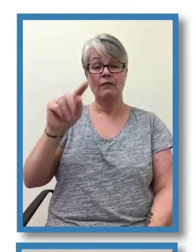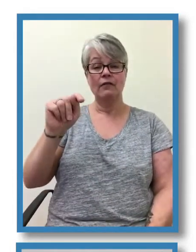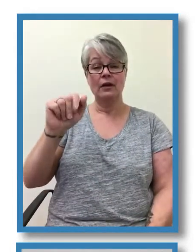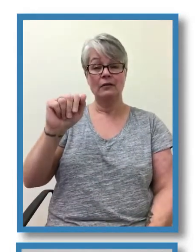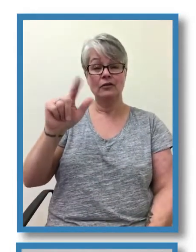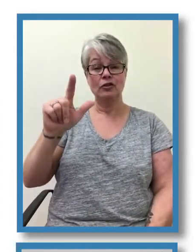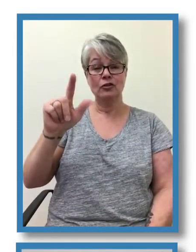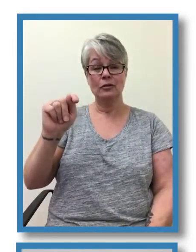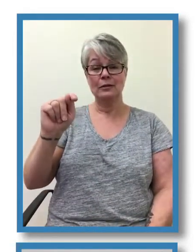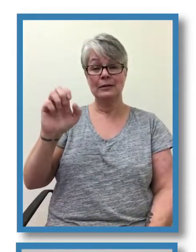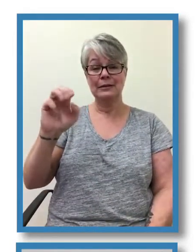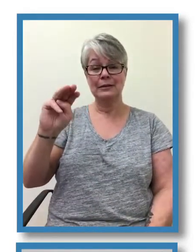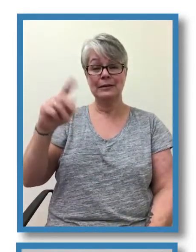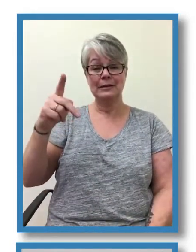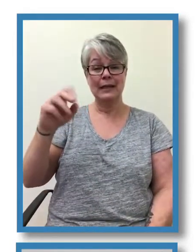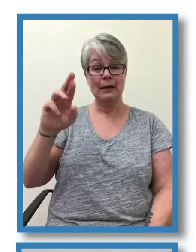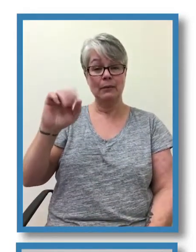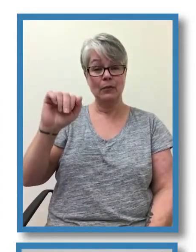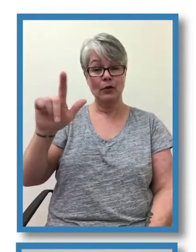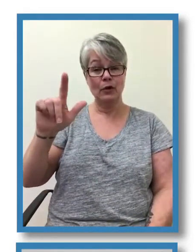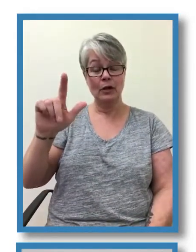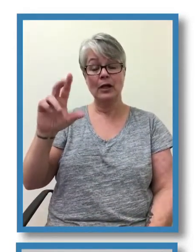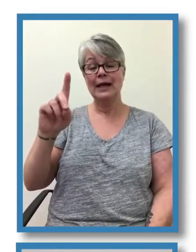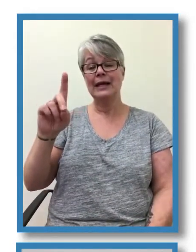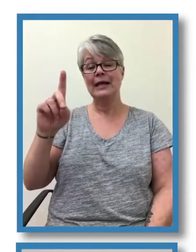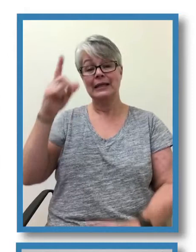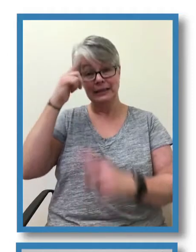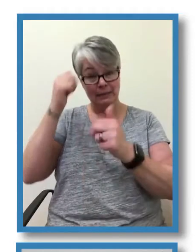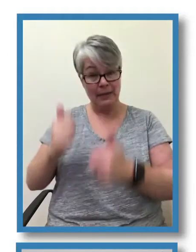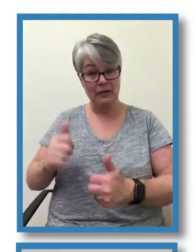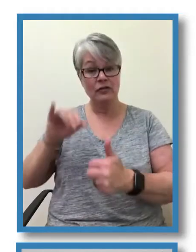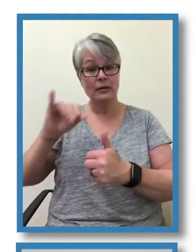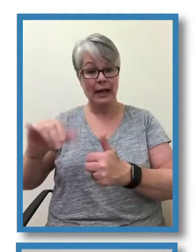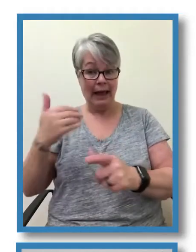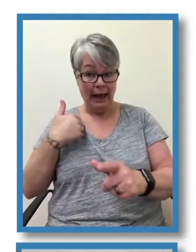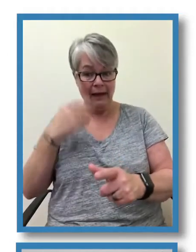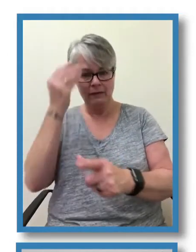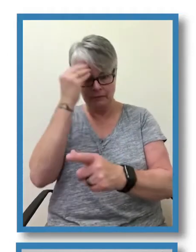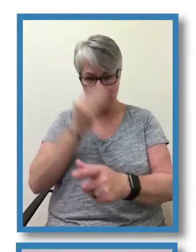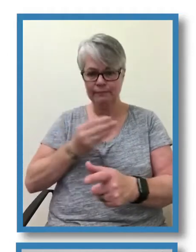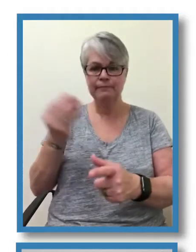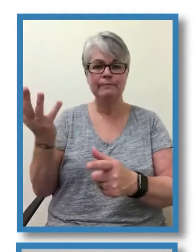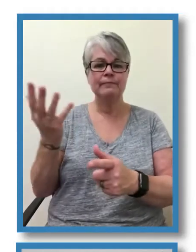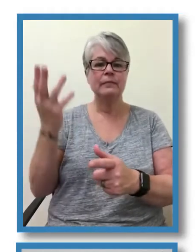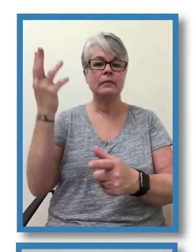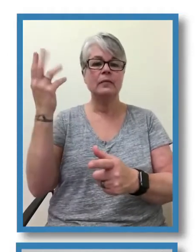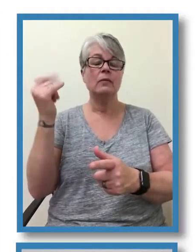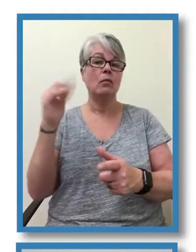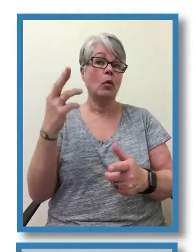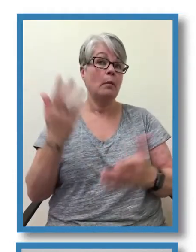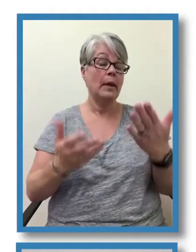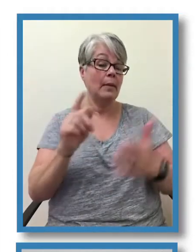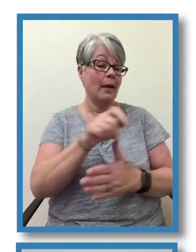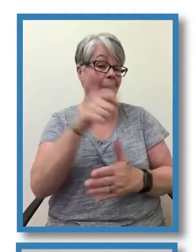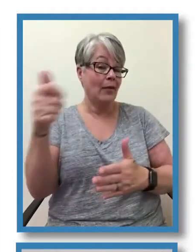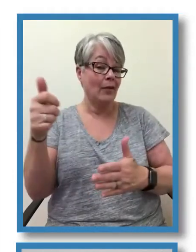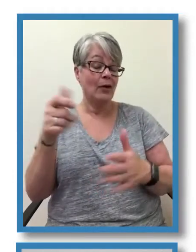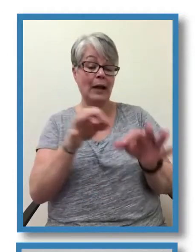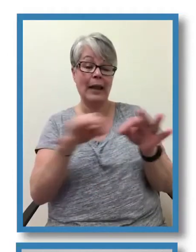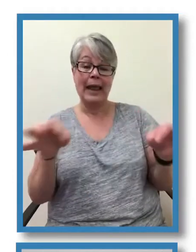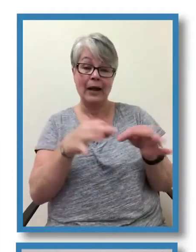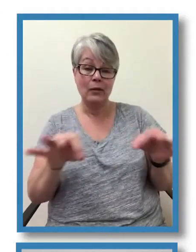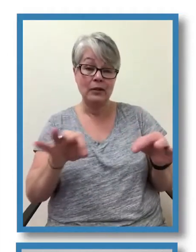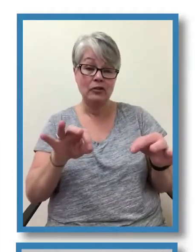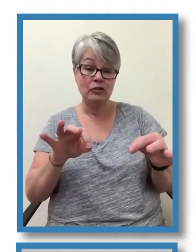one called progressive supranuclear palsy is one of the variants. There'll be an exciting study coming out there.